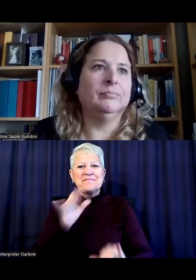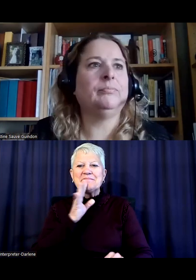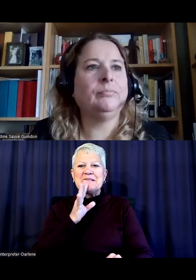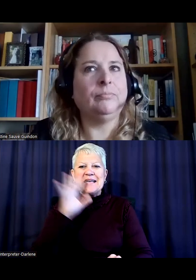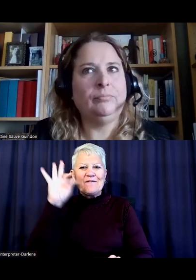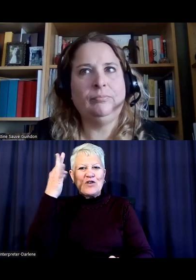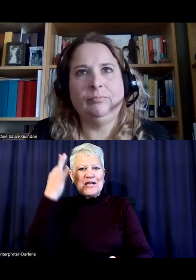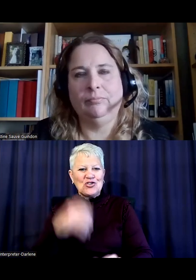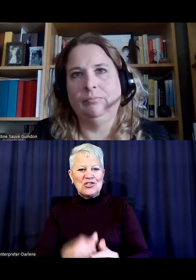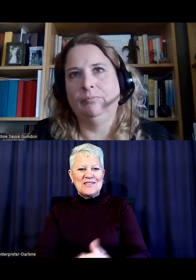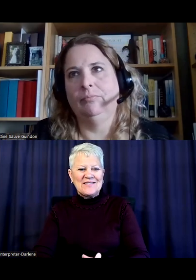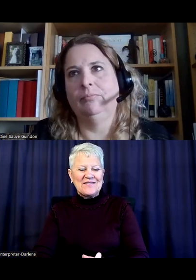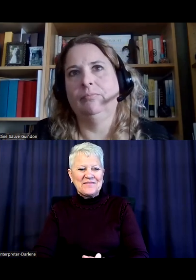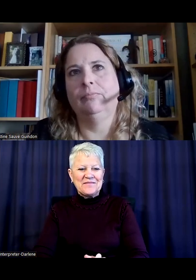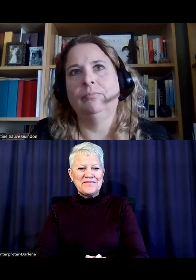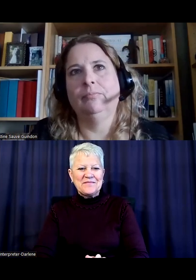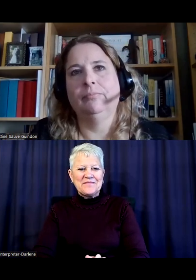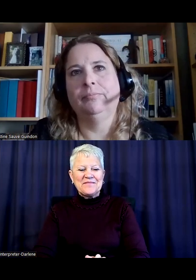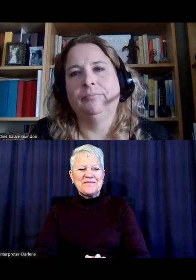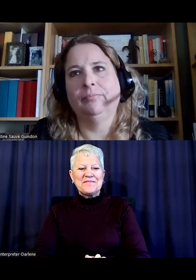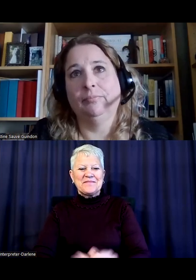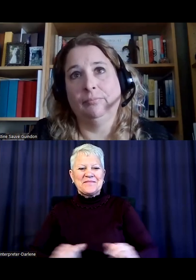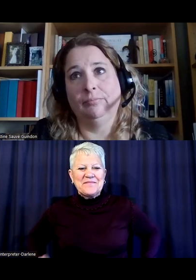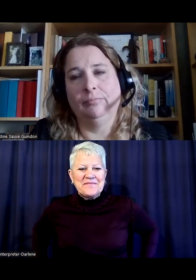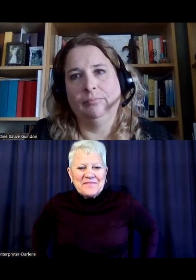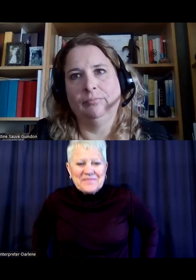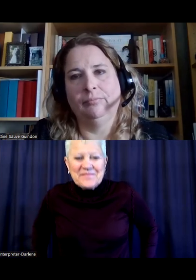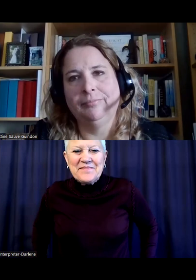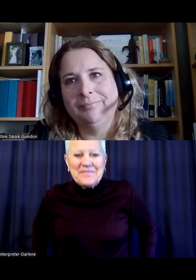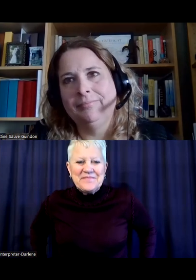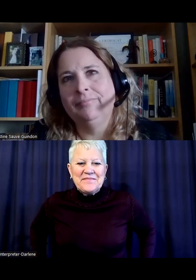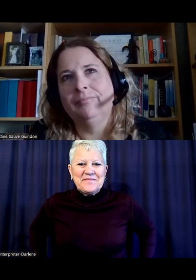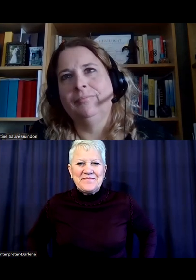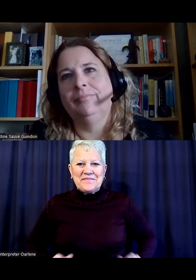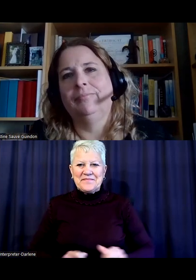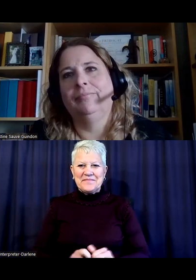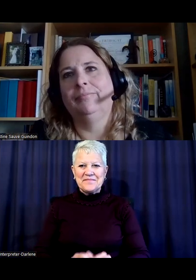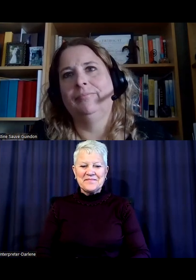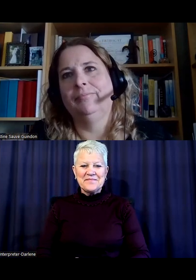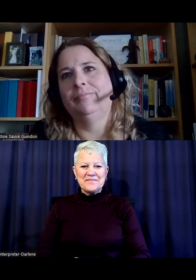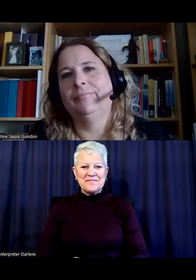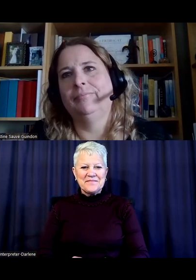qu'il y a des frissons, là. Regarde, on a le A pour